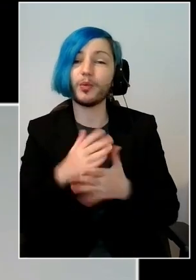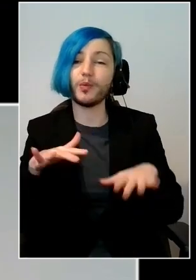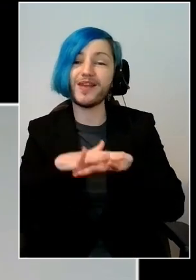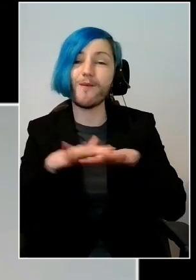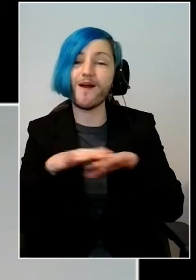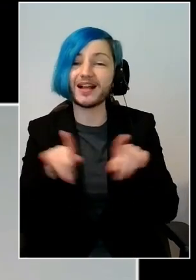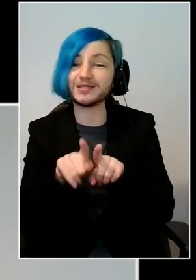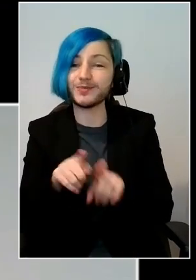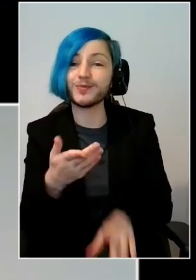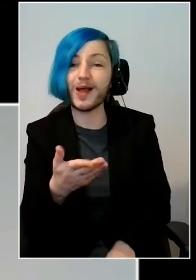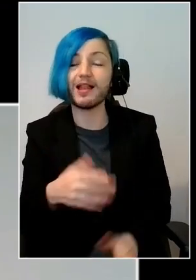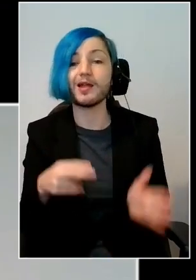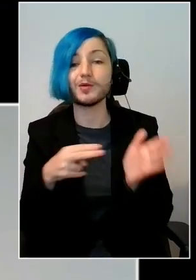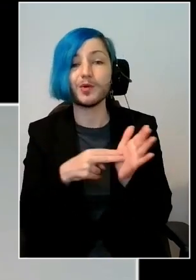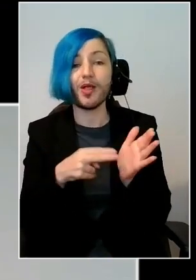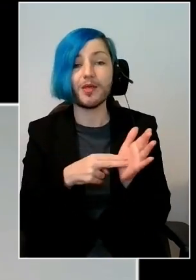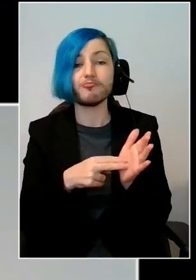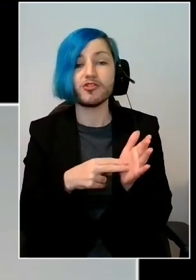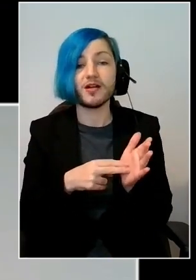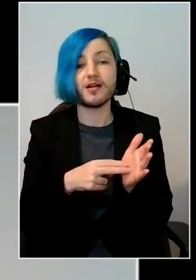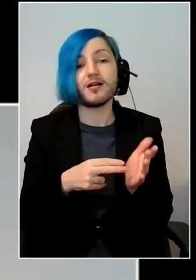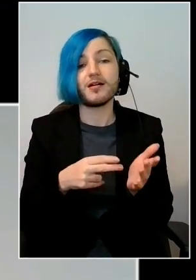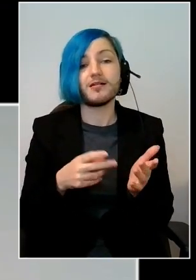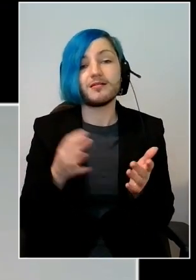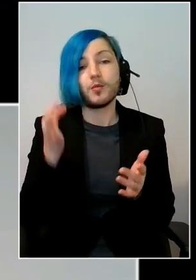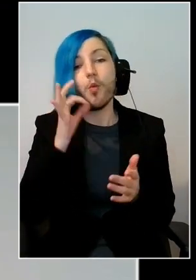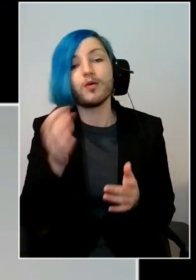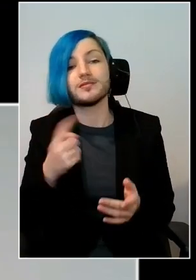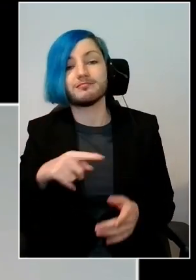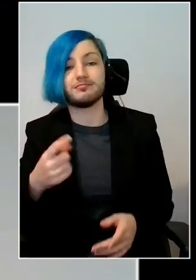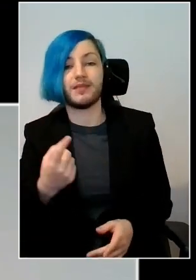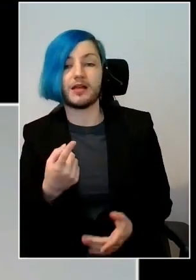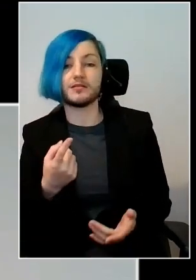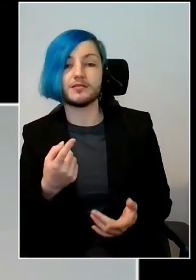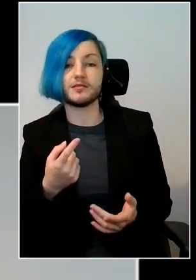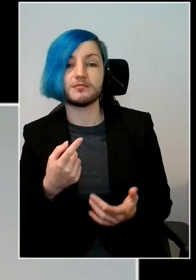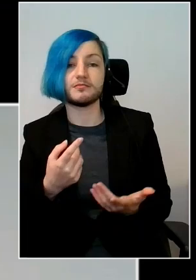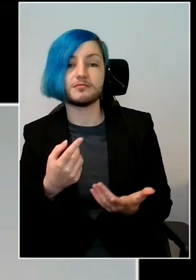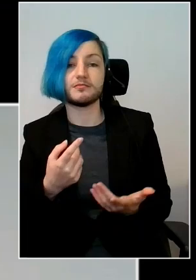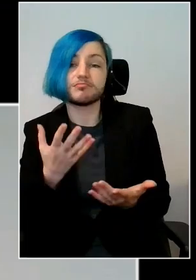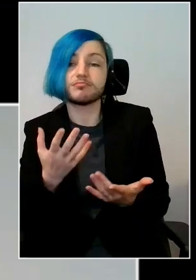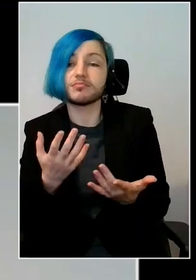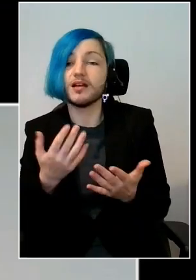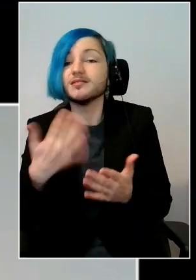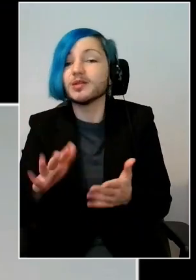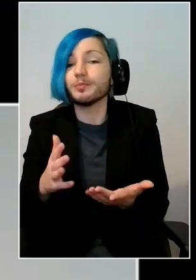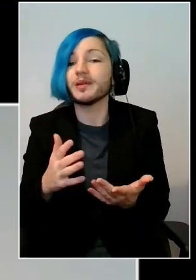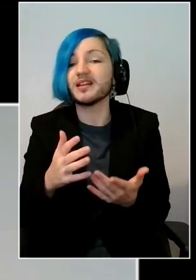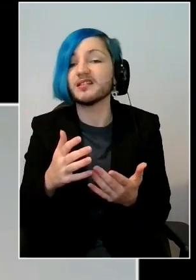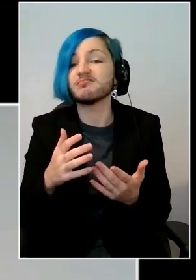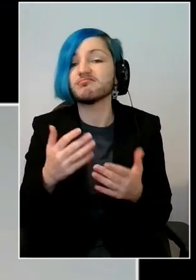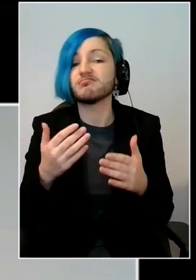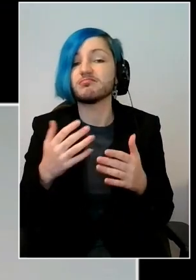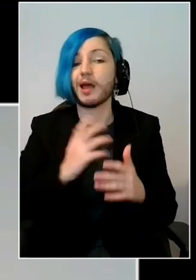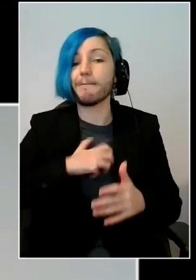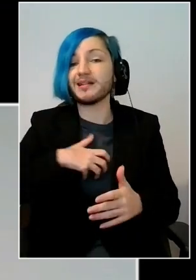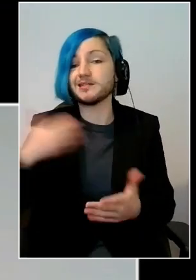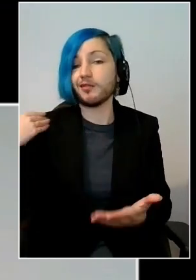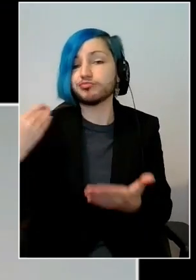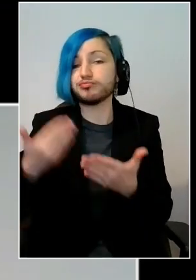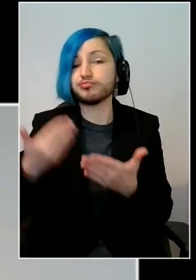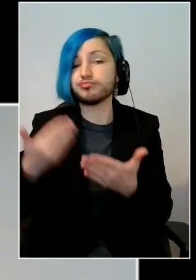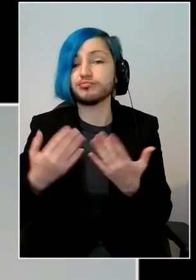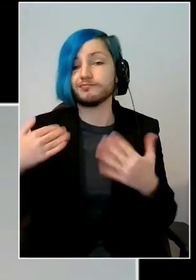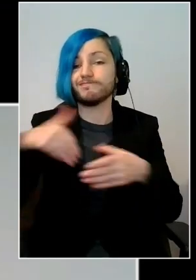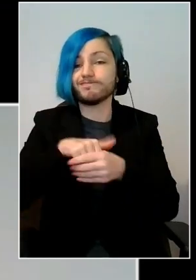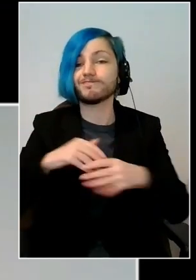And Northumbrian are a very long-standing ambassador in the network, and they do some fantastic work.